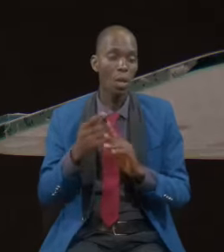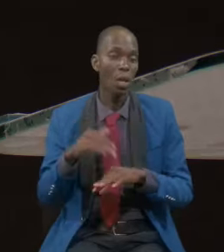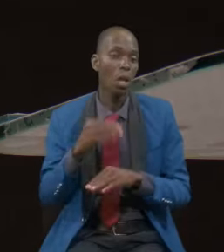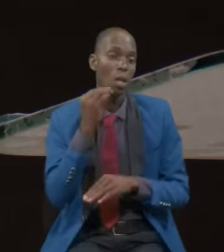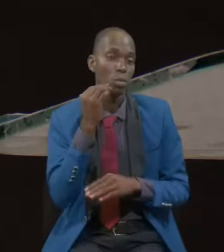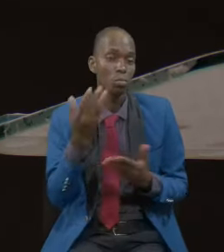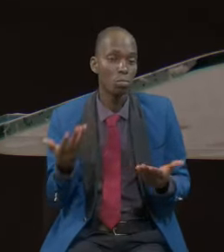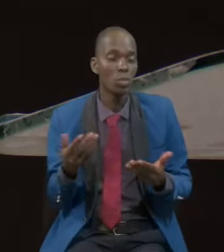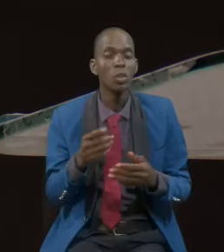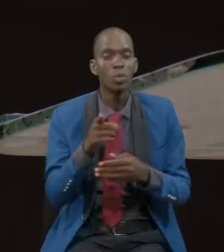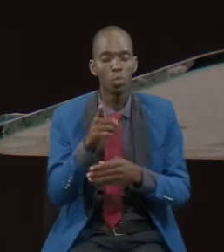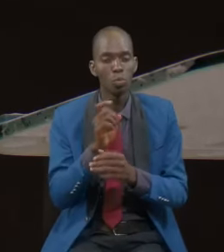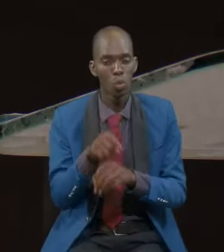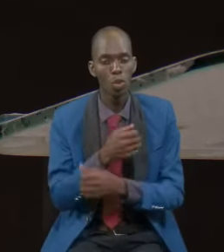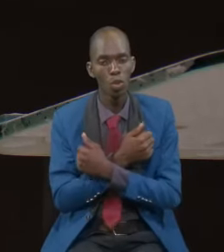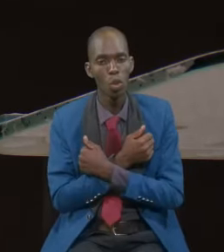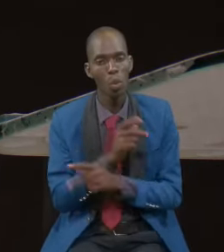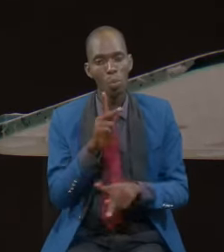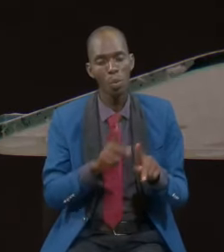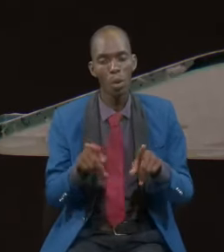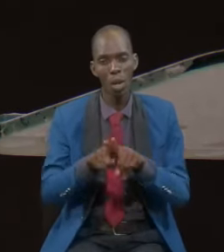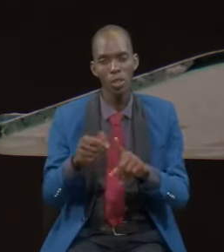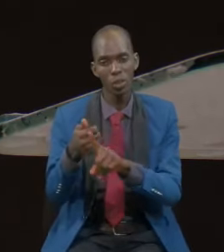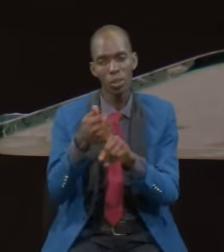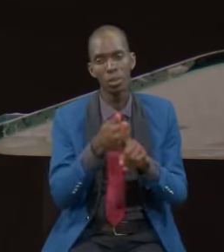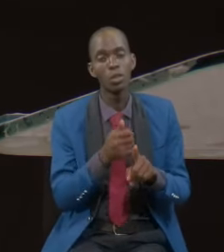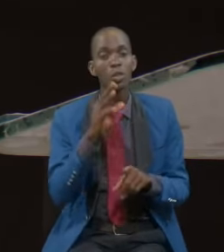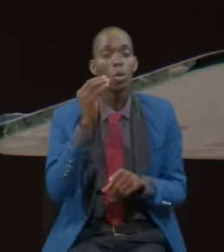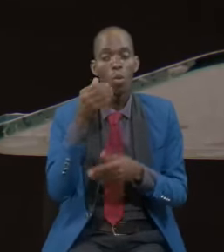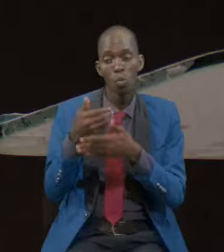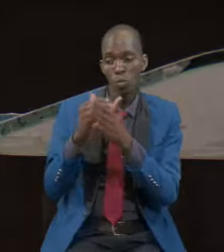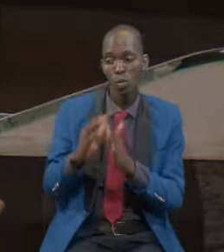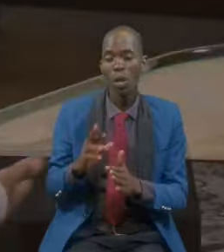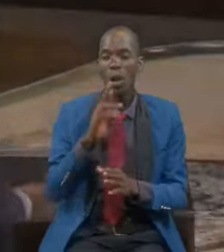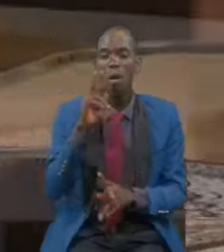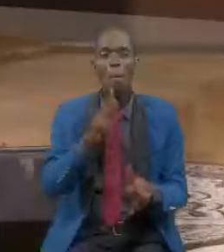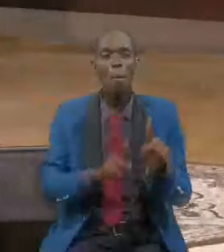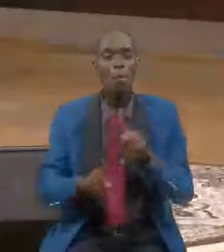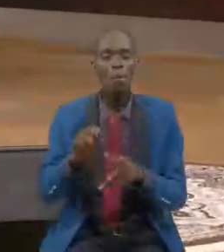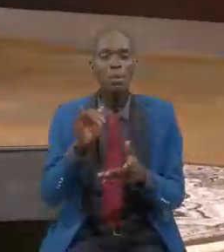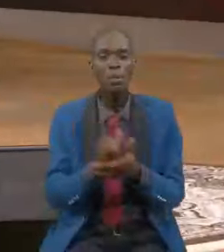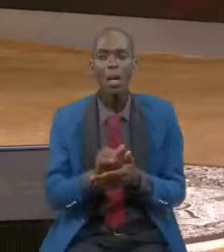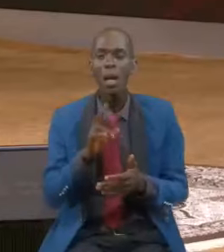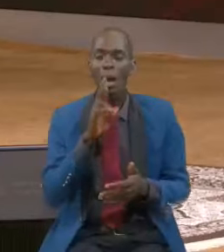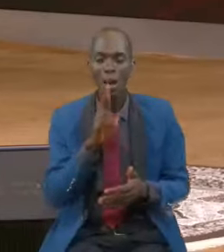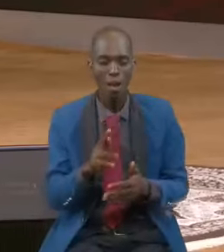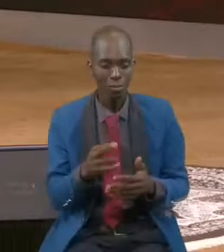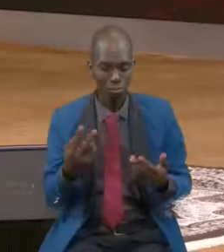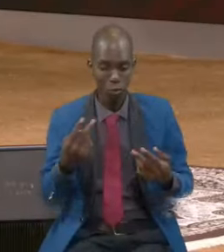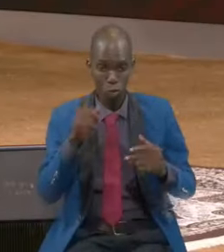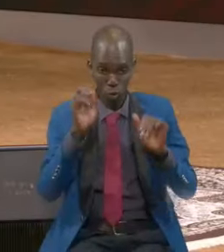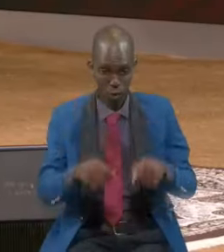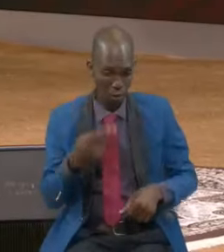Love those people as yourself. Your neighbor starts with the people who are physically near to